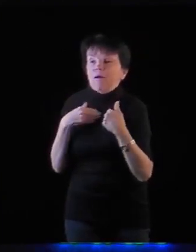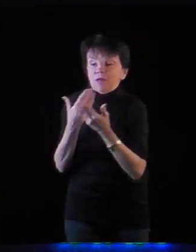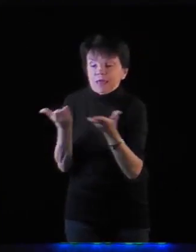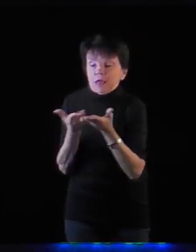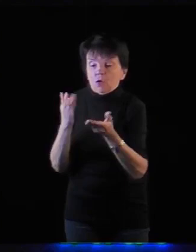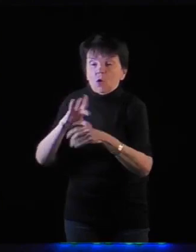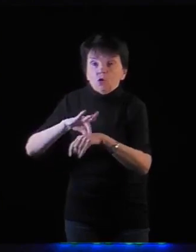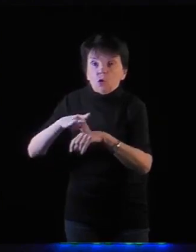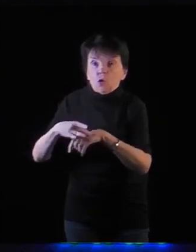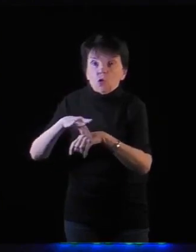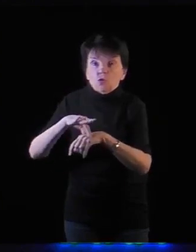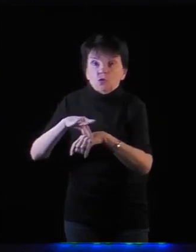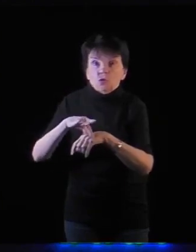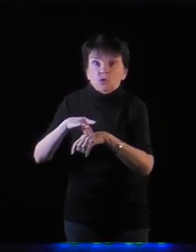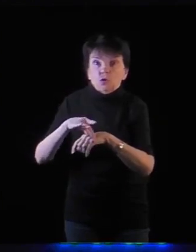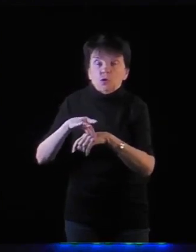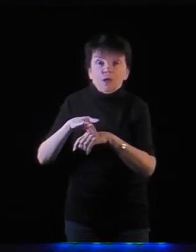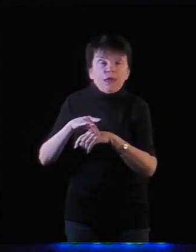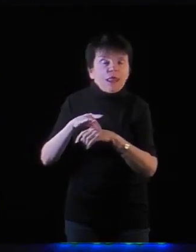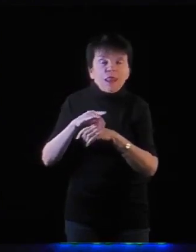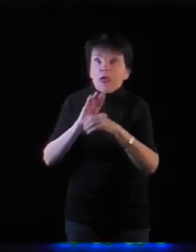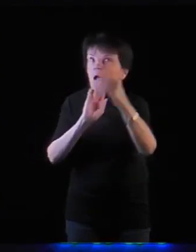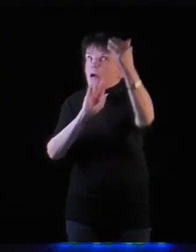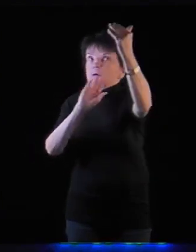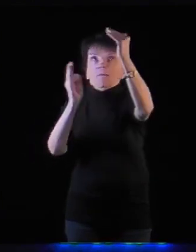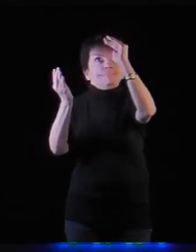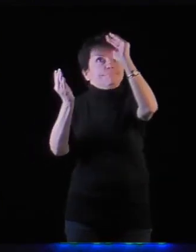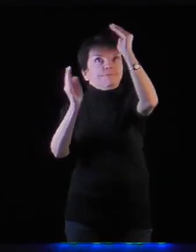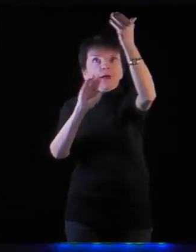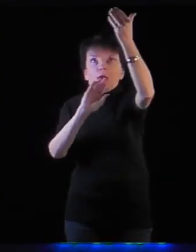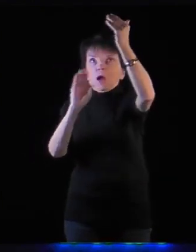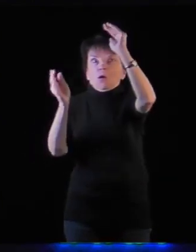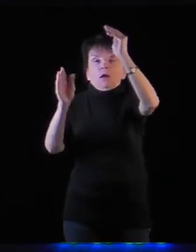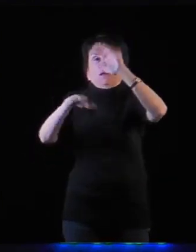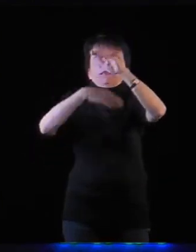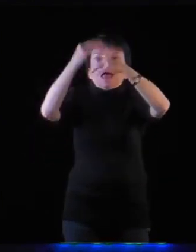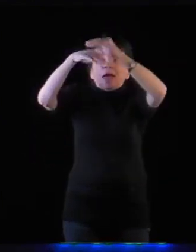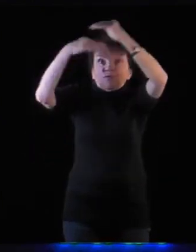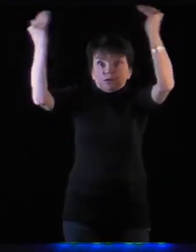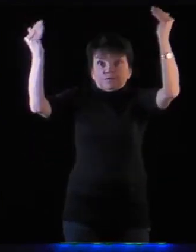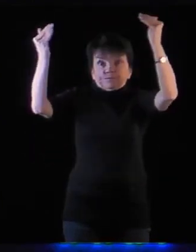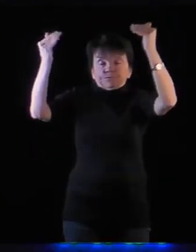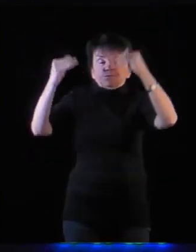be, what we have on the other side, what we have as an inheritance in the kingdom